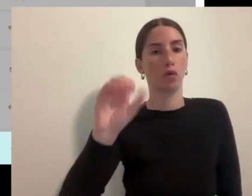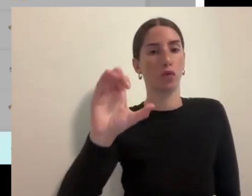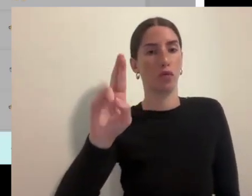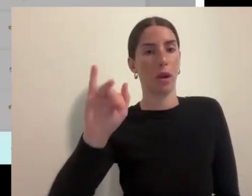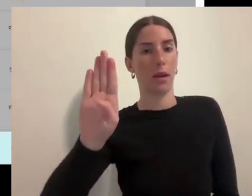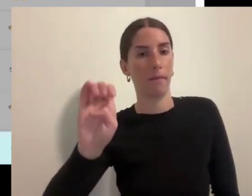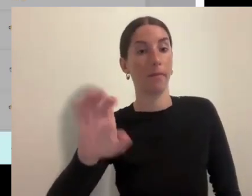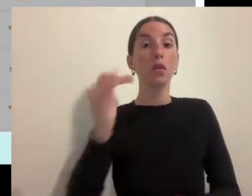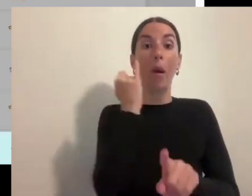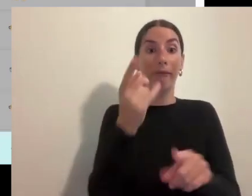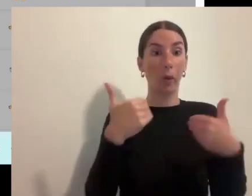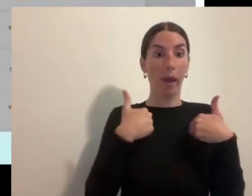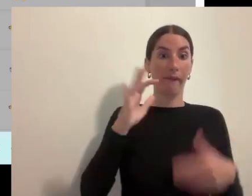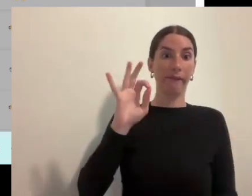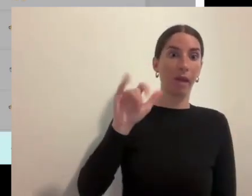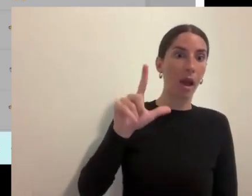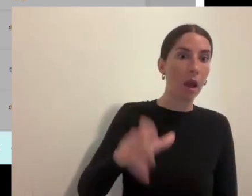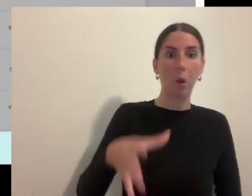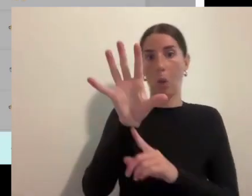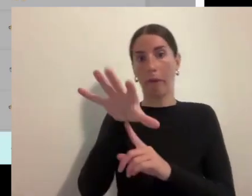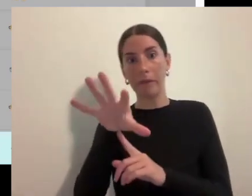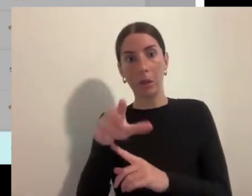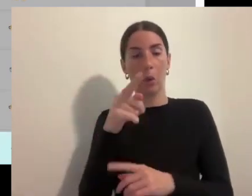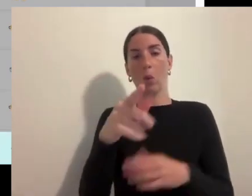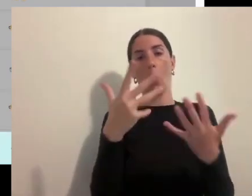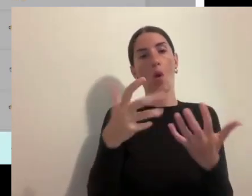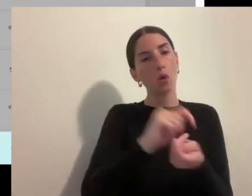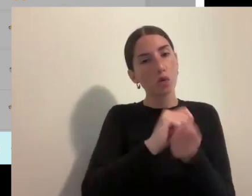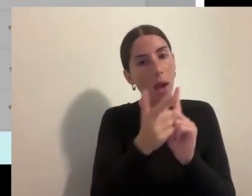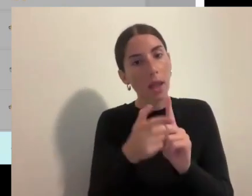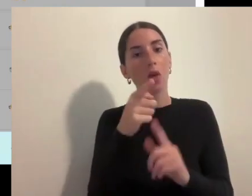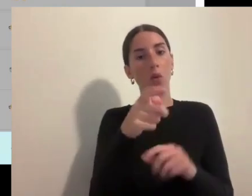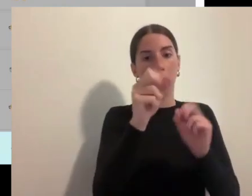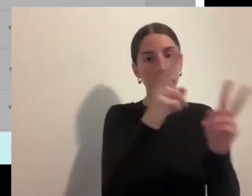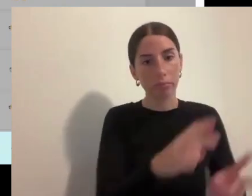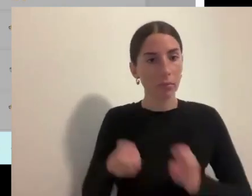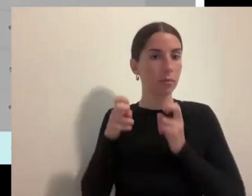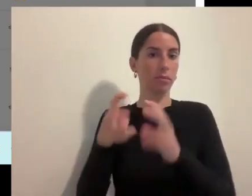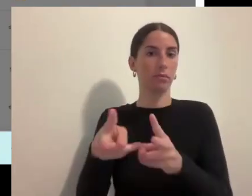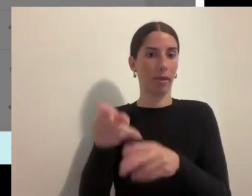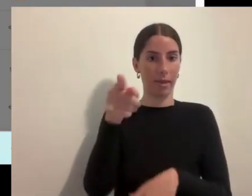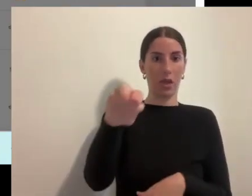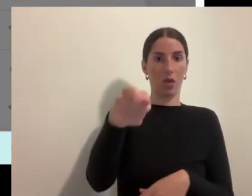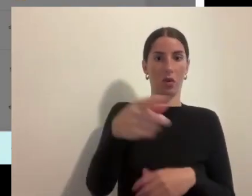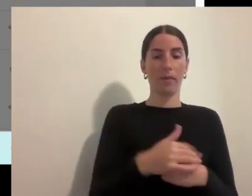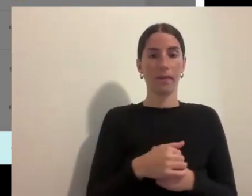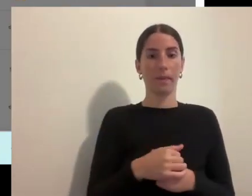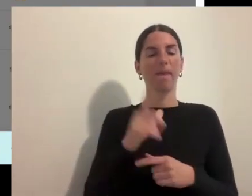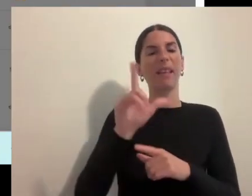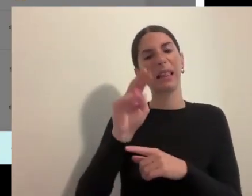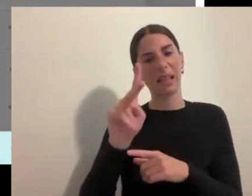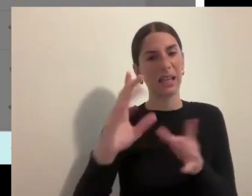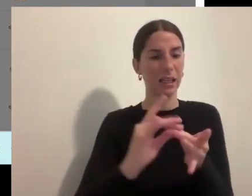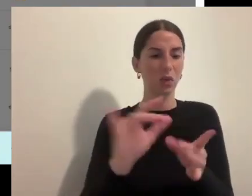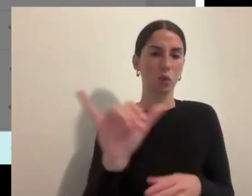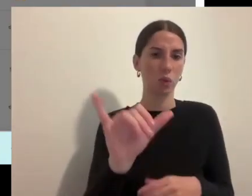file or if you have to a video that you want to transcribe, you can drop the link there. And then this is